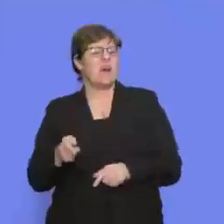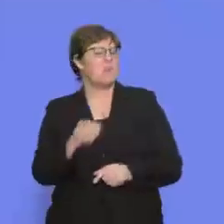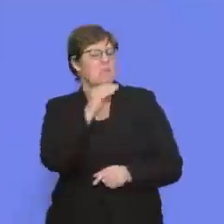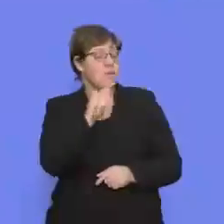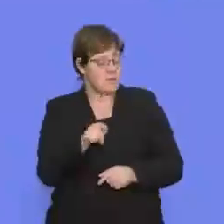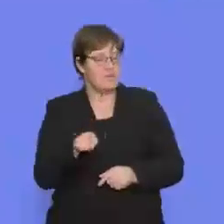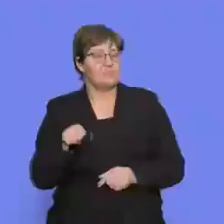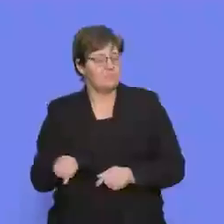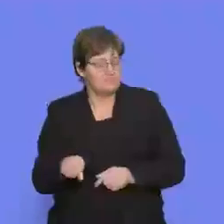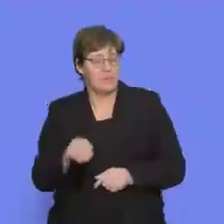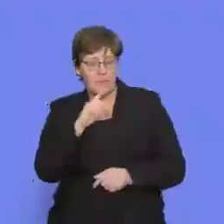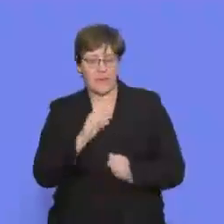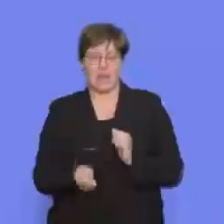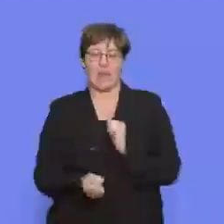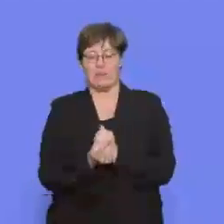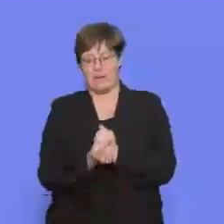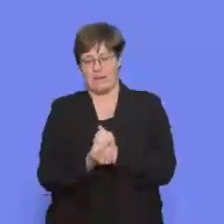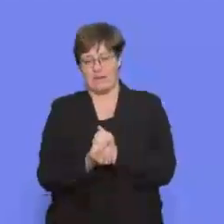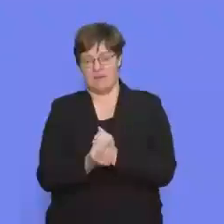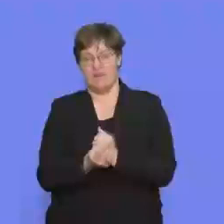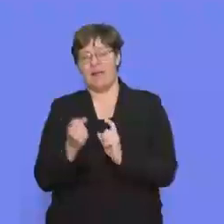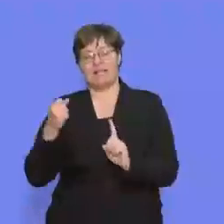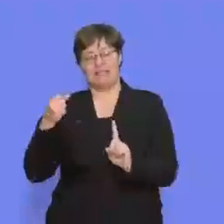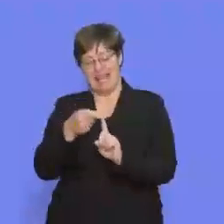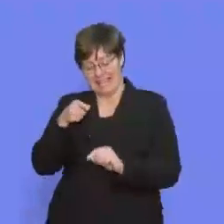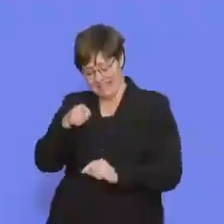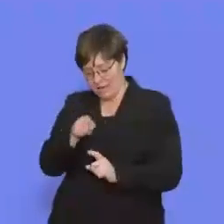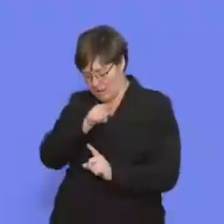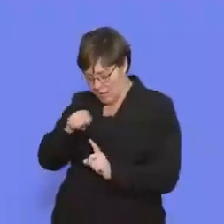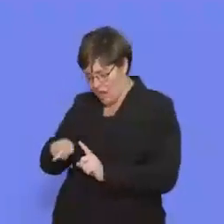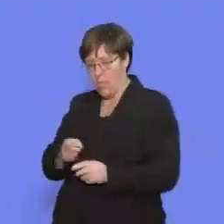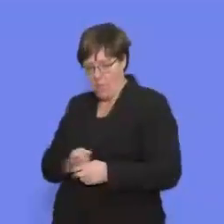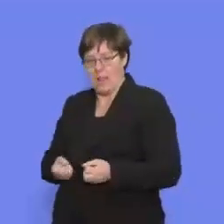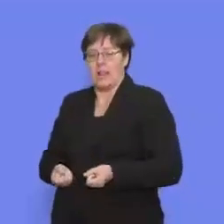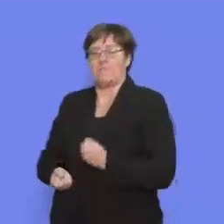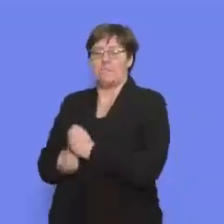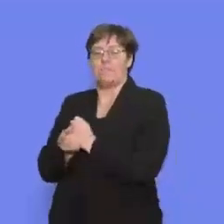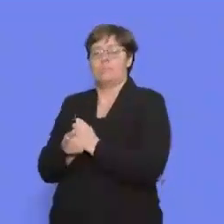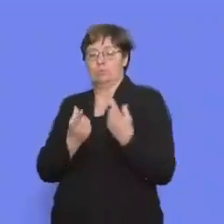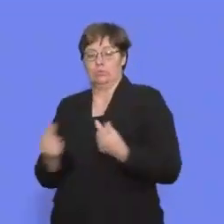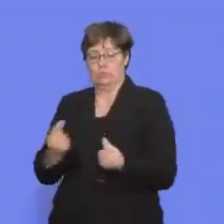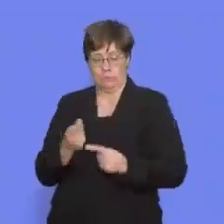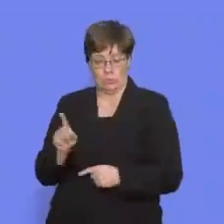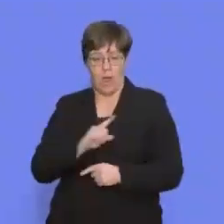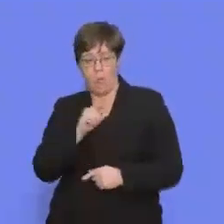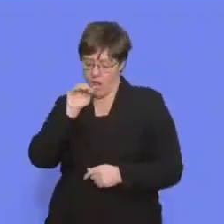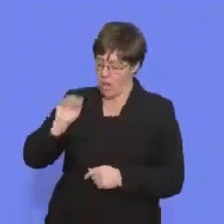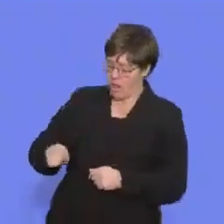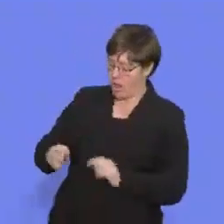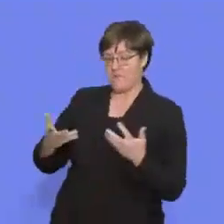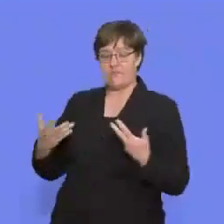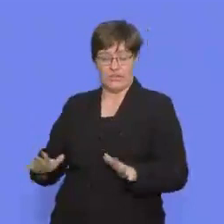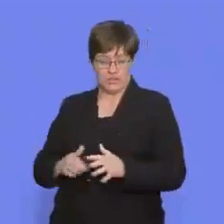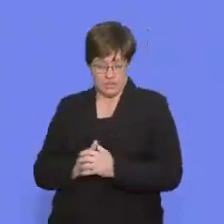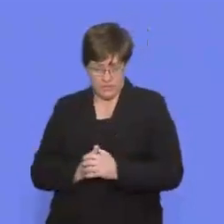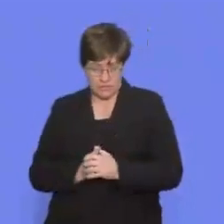but the targets in this case. Targets or organs, they are the